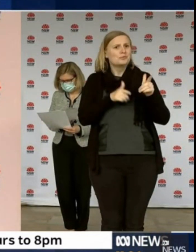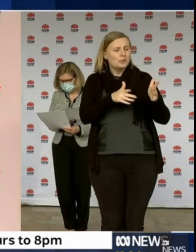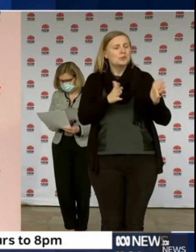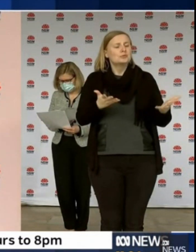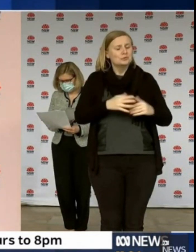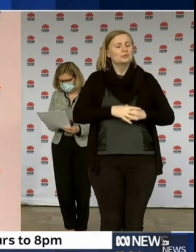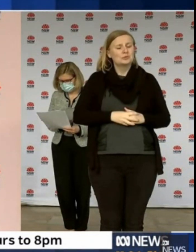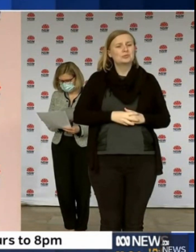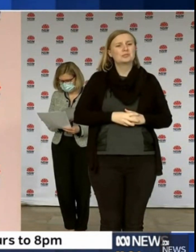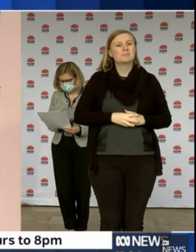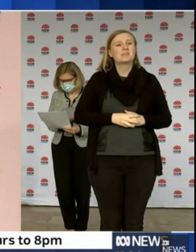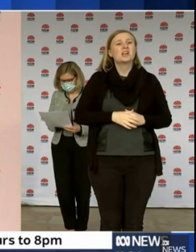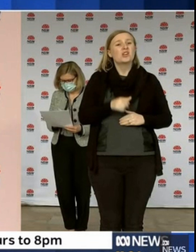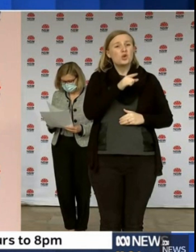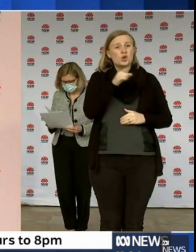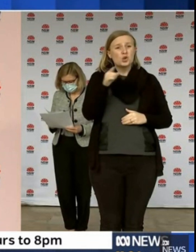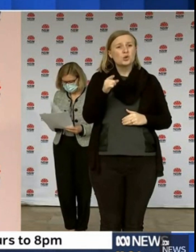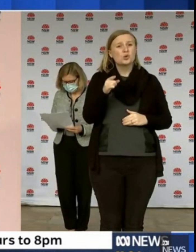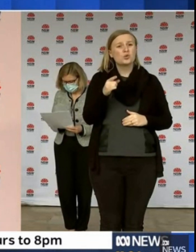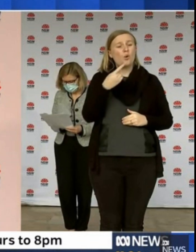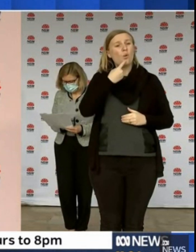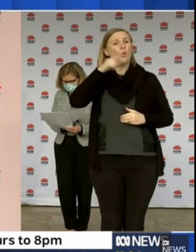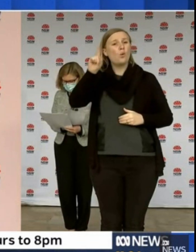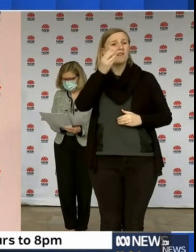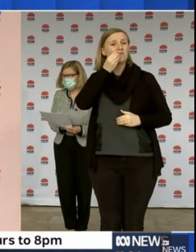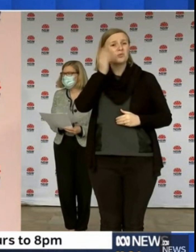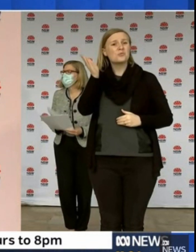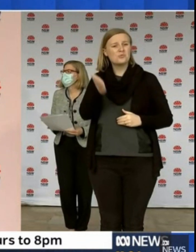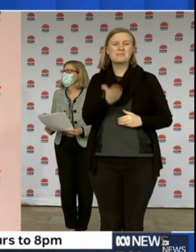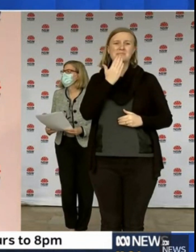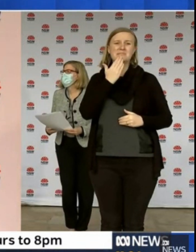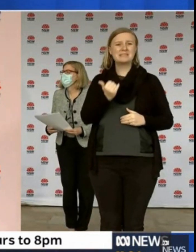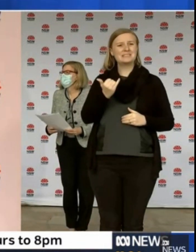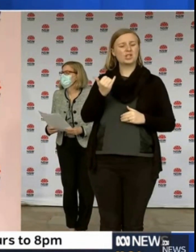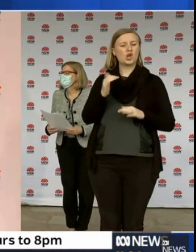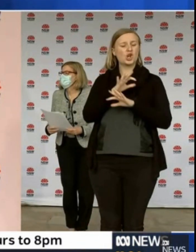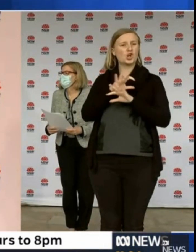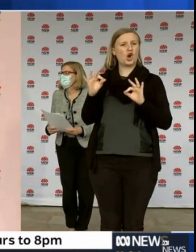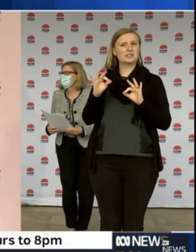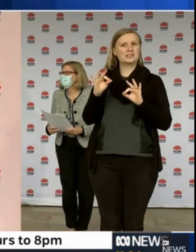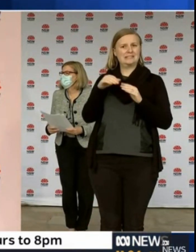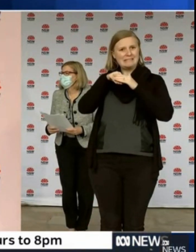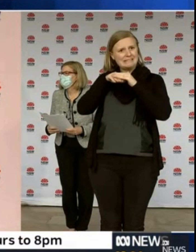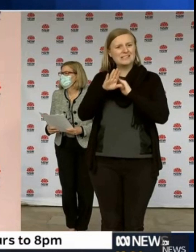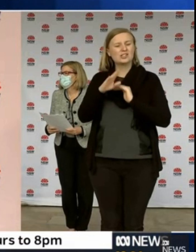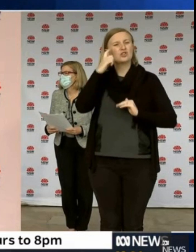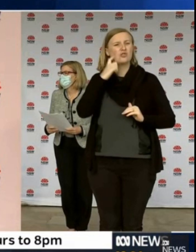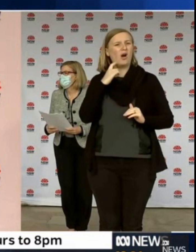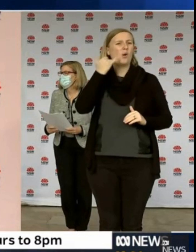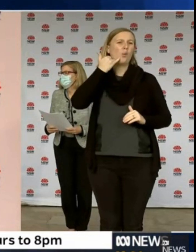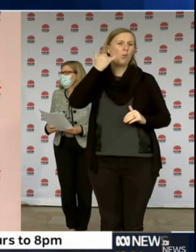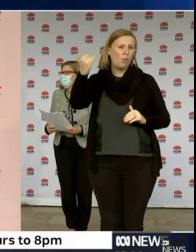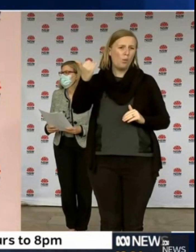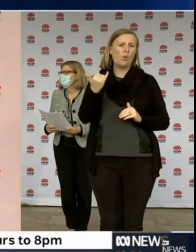are ordering in food, please try and order in contactless. Whilst you're allowed to go out and get essential services, essential